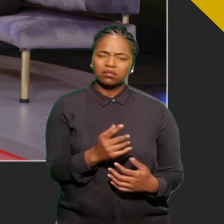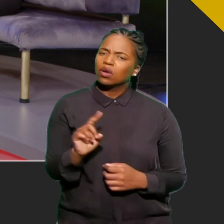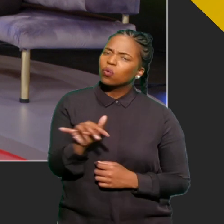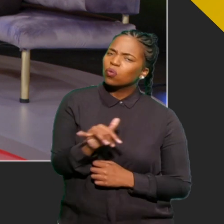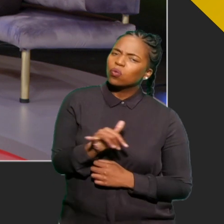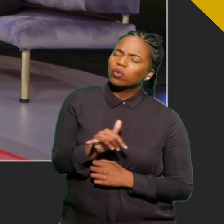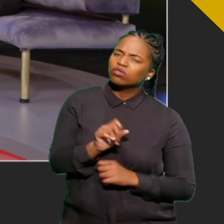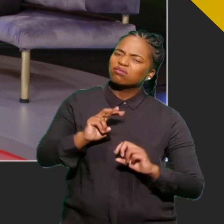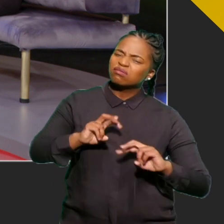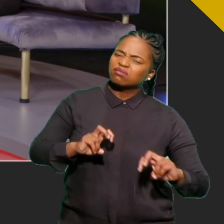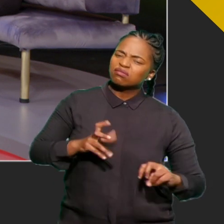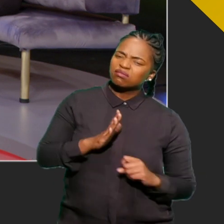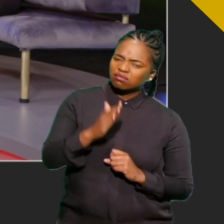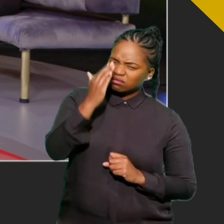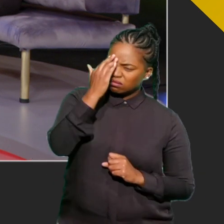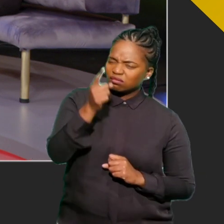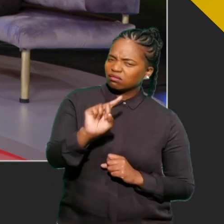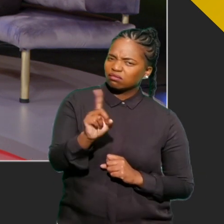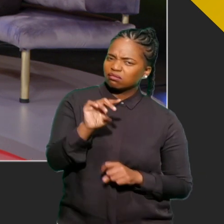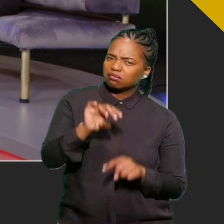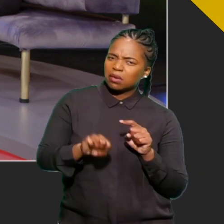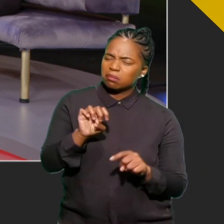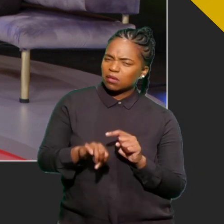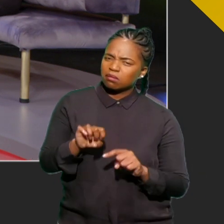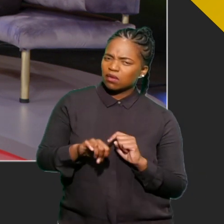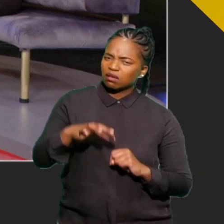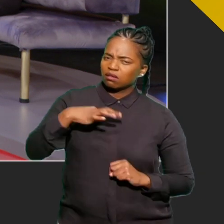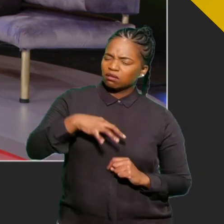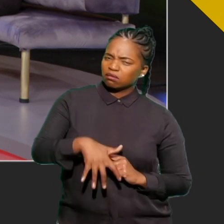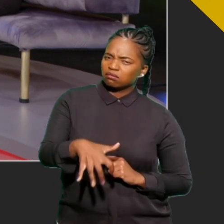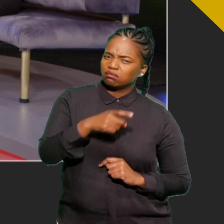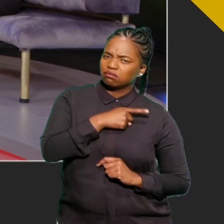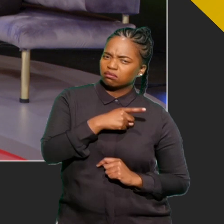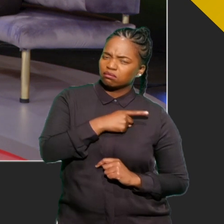results? I'm quite interested in knowing what causes teenage pregnancy. So,